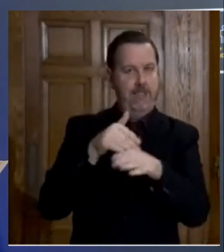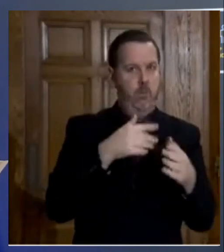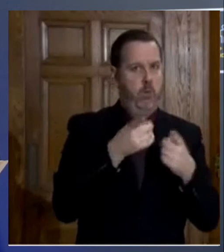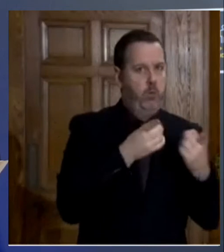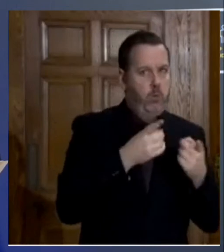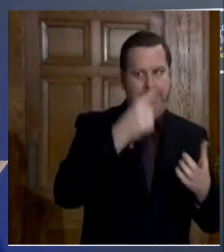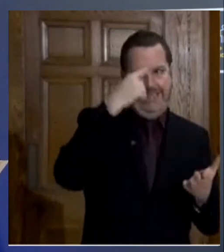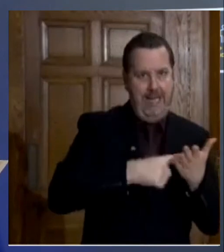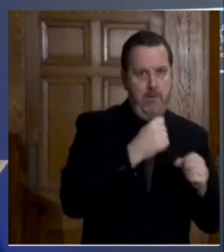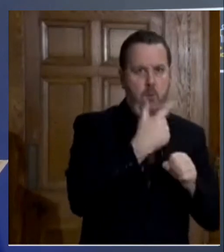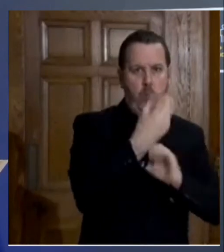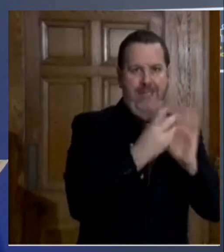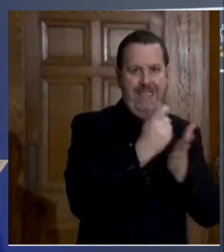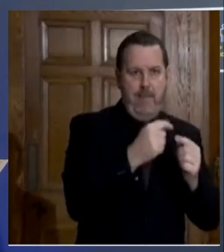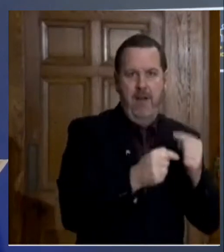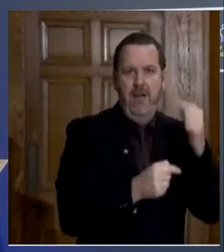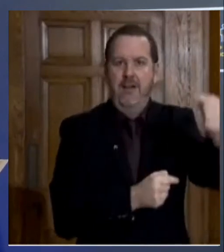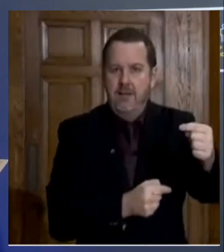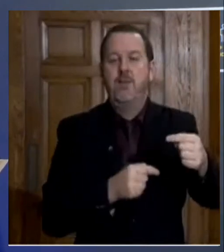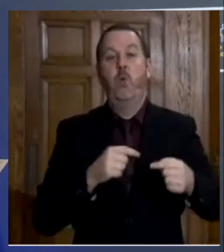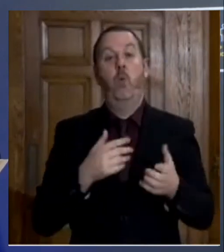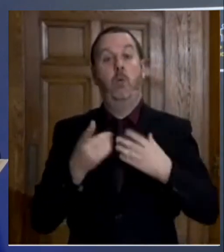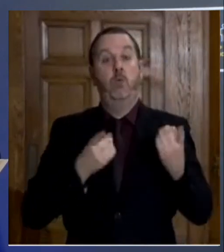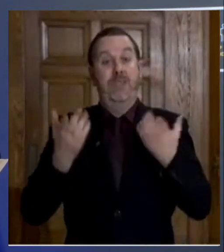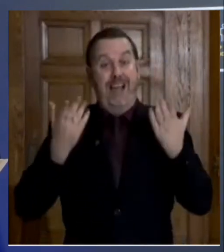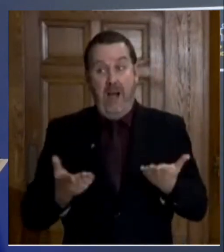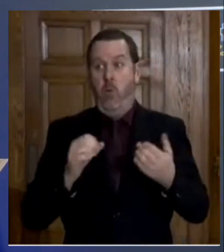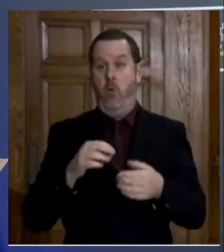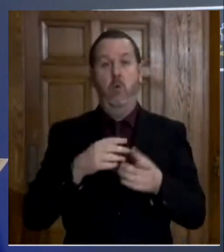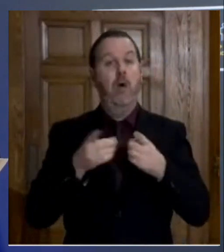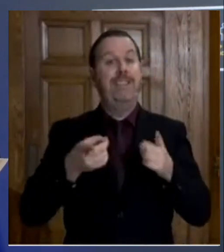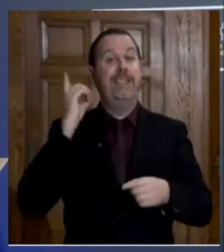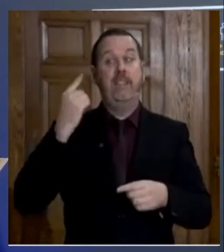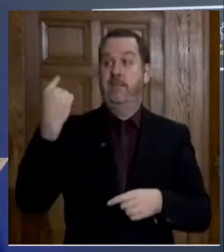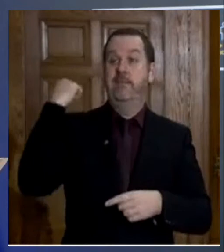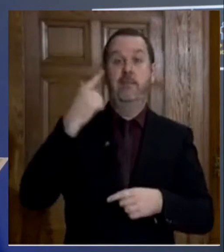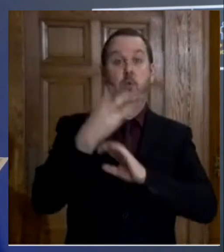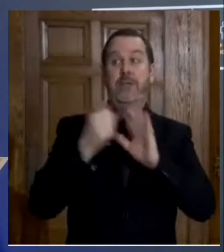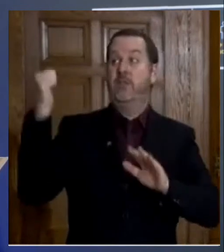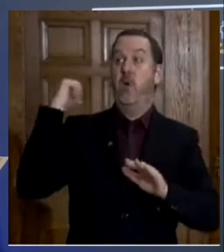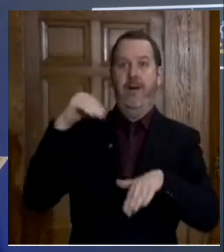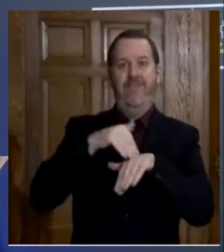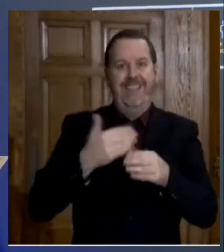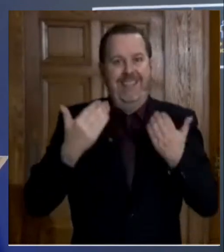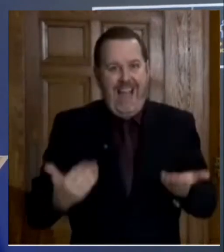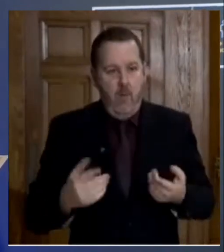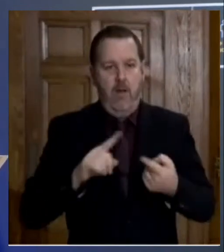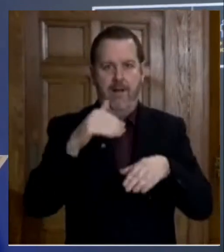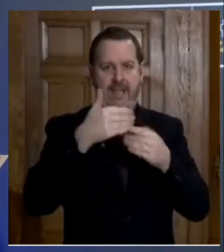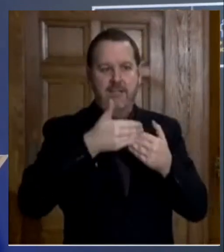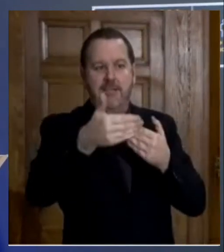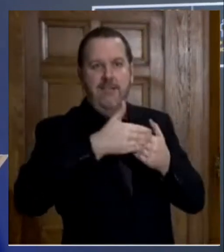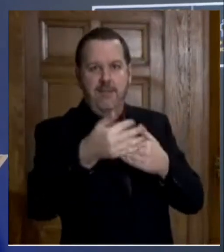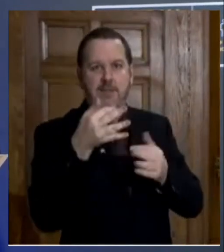weeks ago has had an impact on where we currently are today. So it's an ask that I make on behalf of our health service. Please do what you